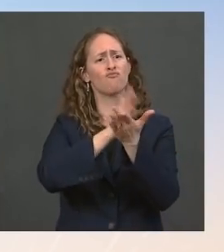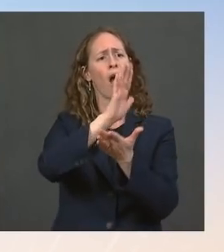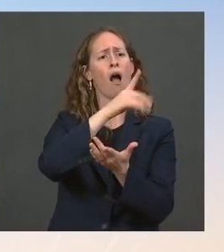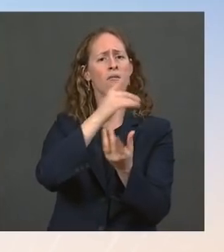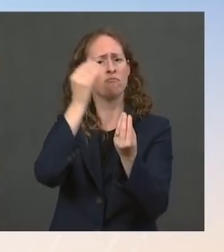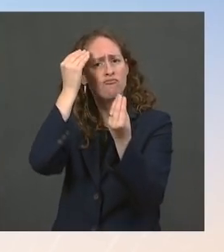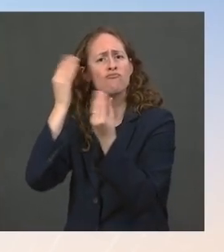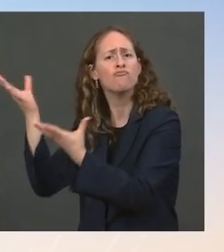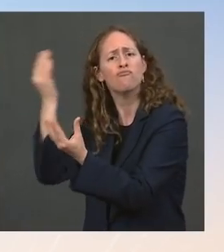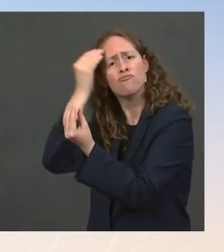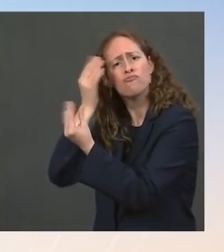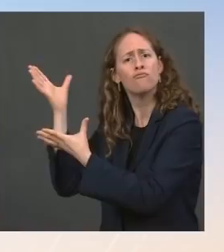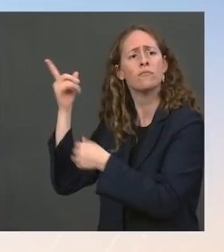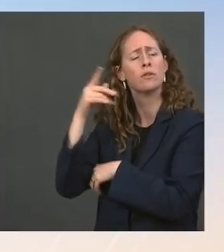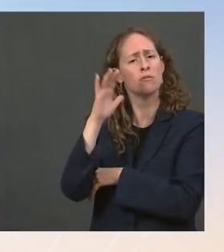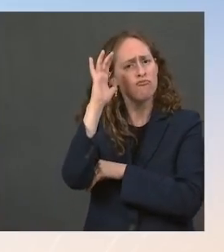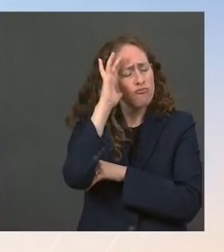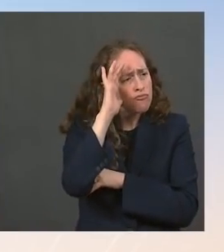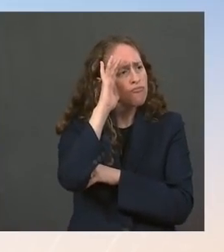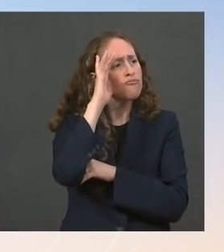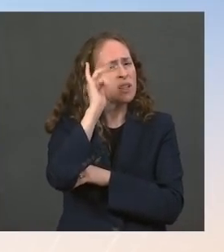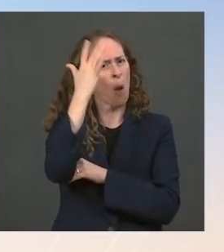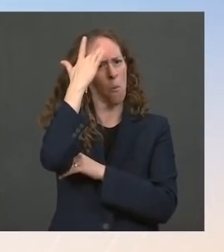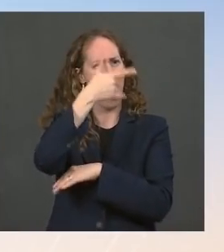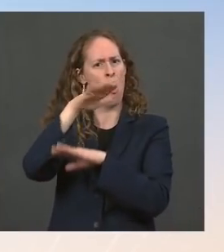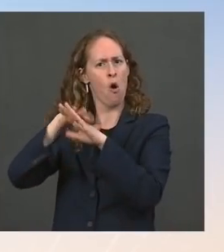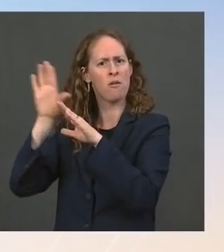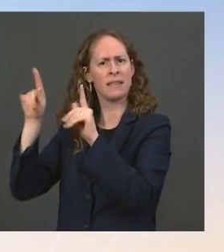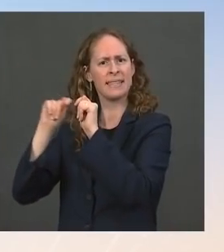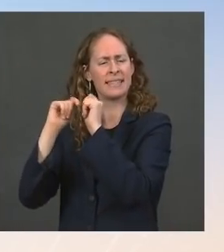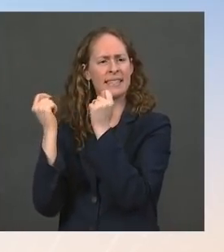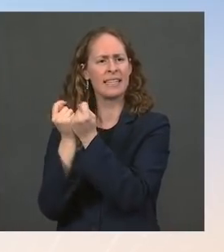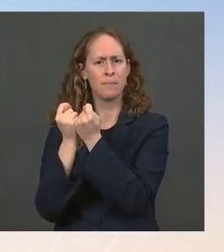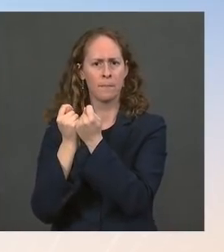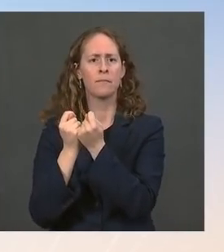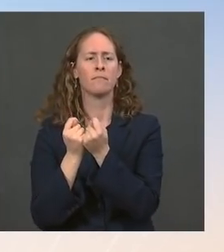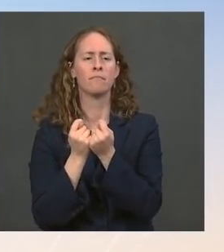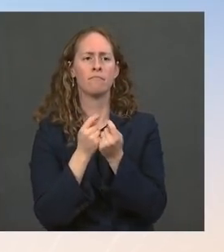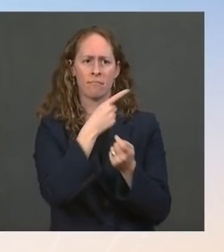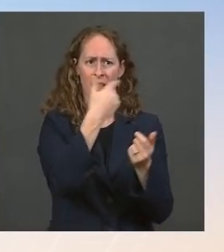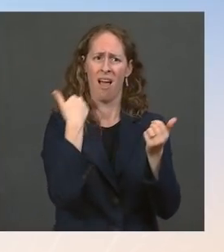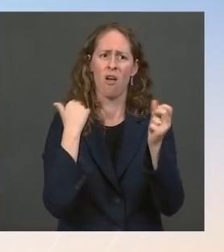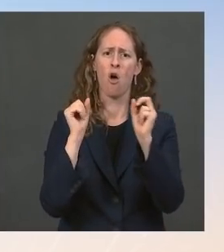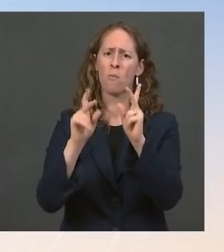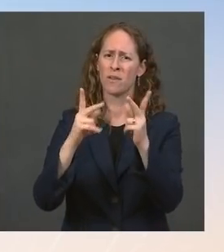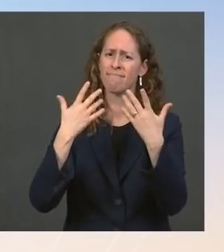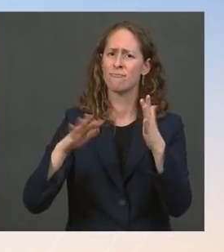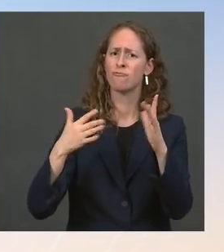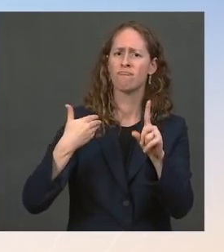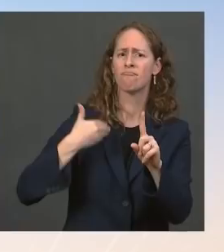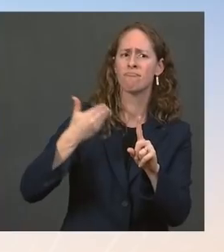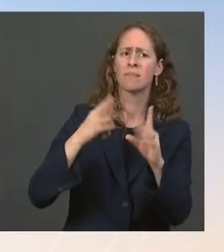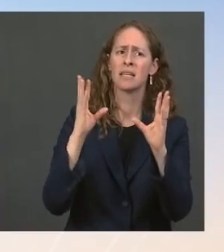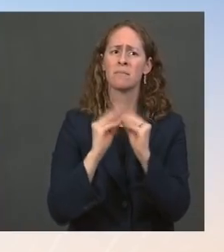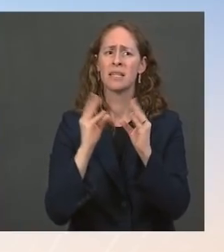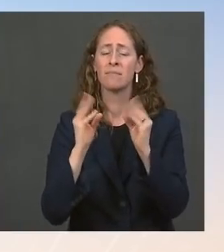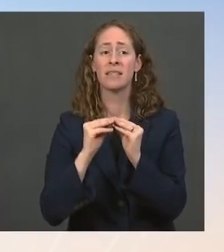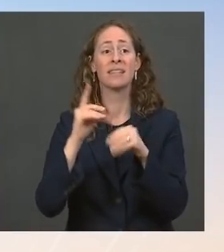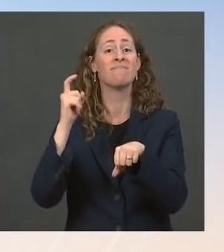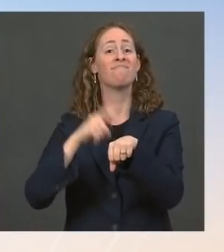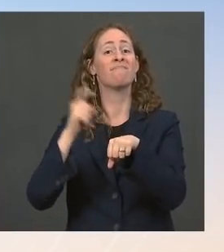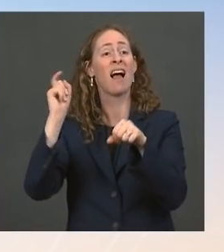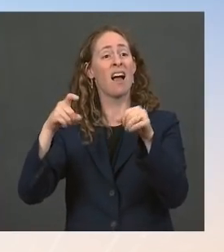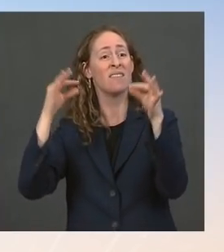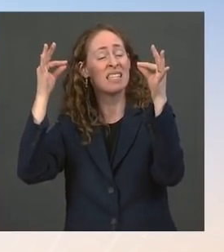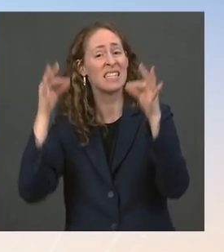everybody on his team and something that he had the opportunity to do in a range of meetings. We also have to make decisions here based on what we feel